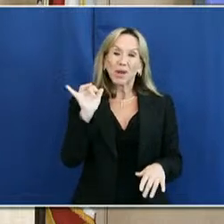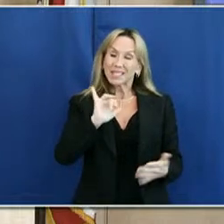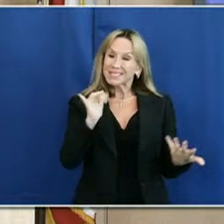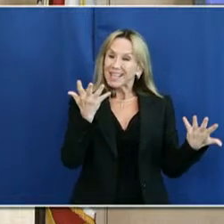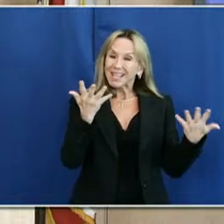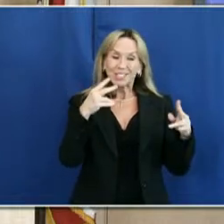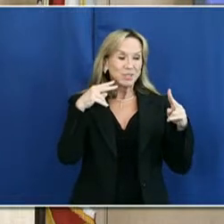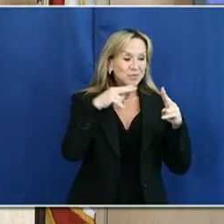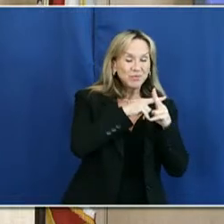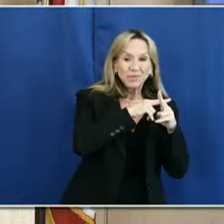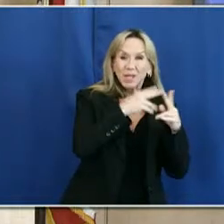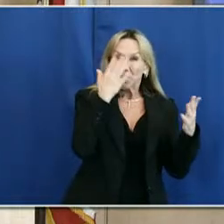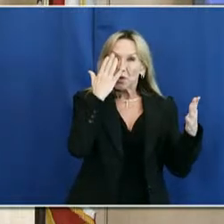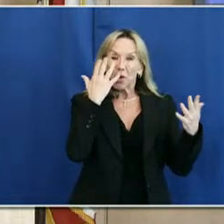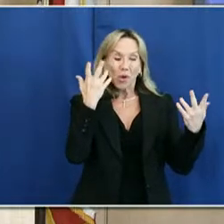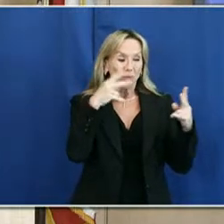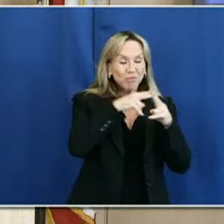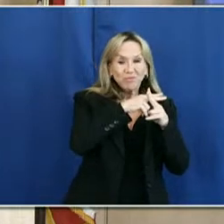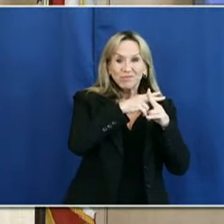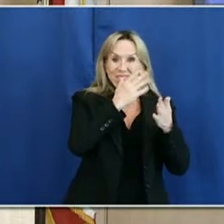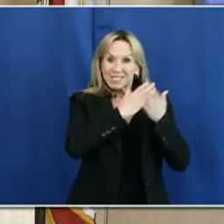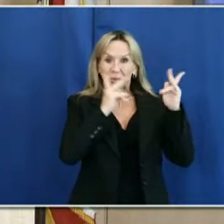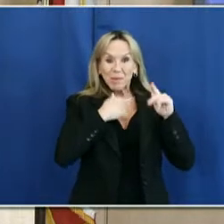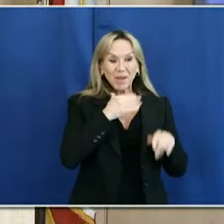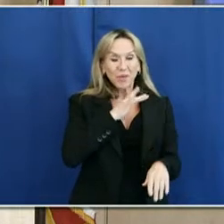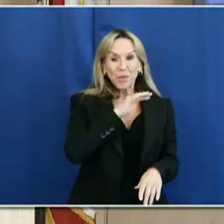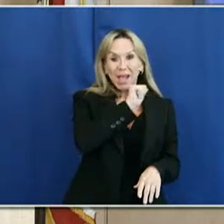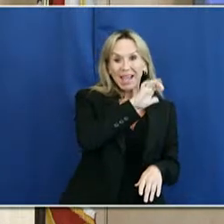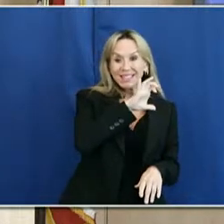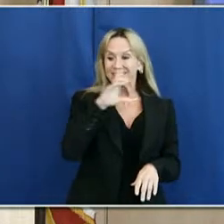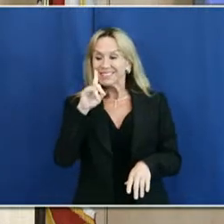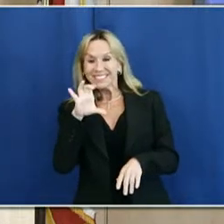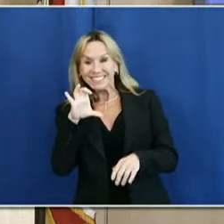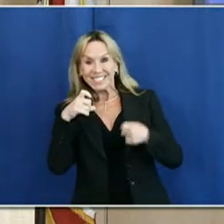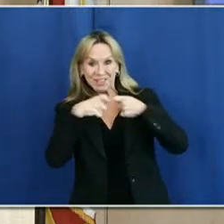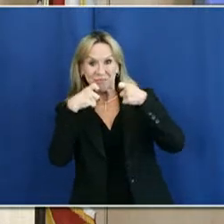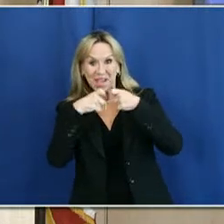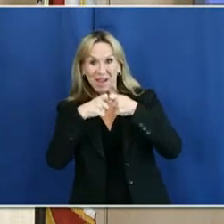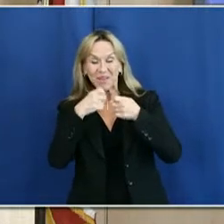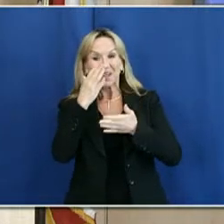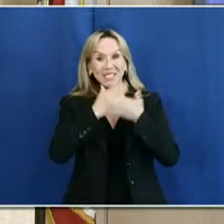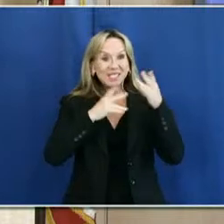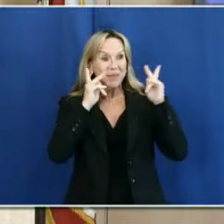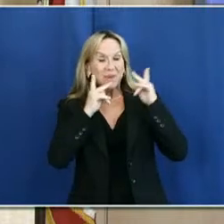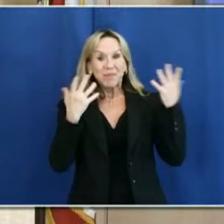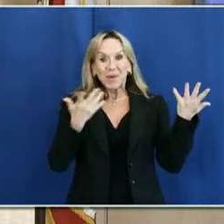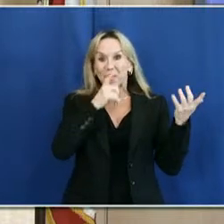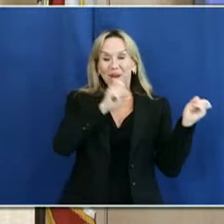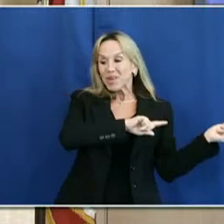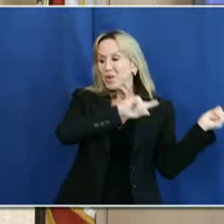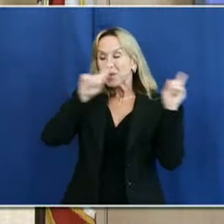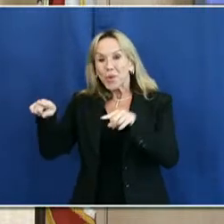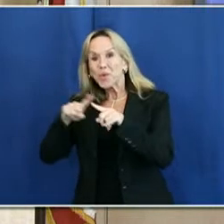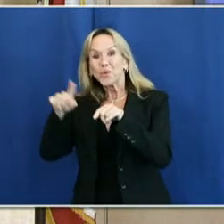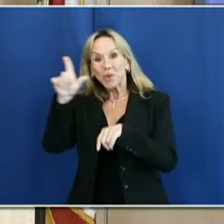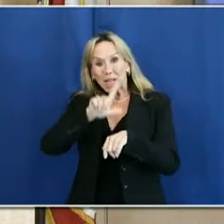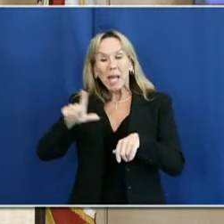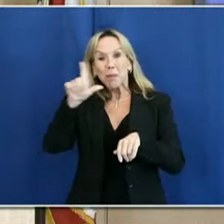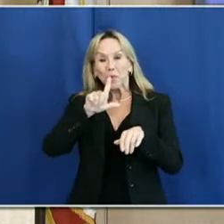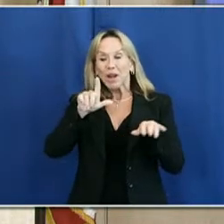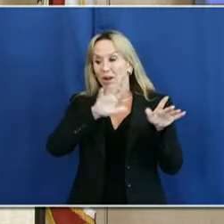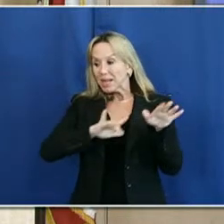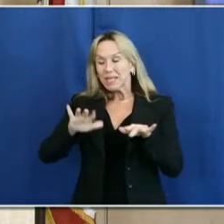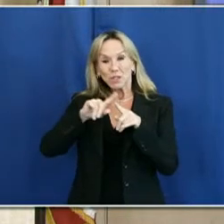water, everything else. It's going to help families to be able to get in front of, not have to go to the local library to use the resource to